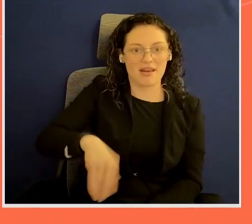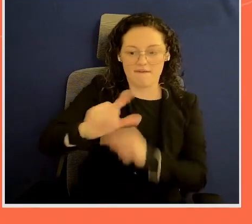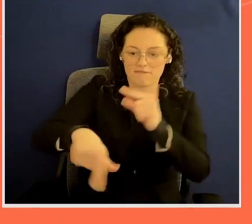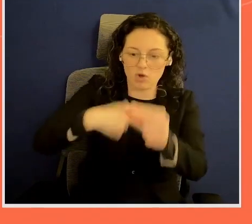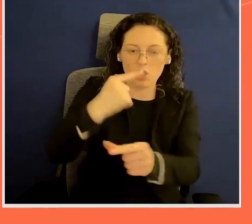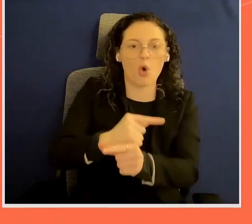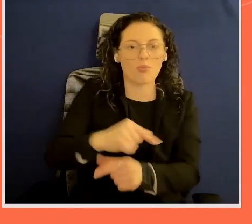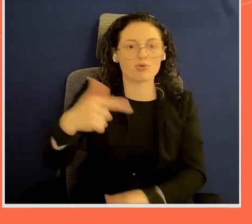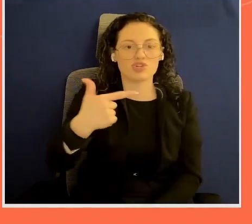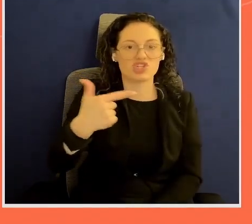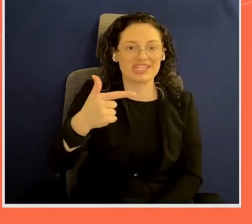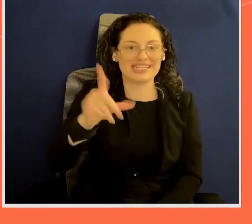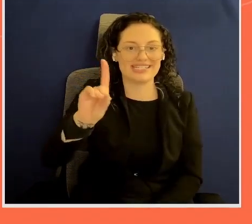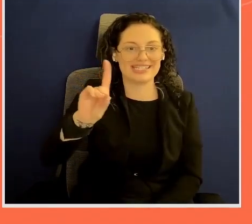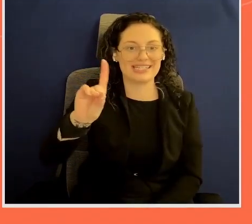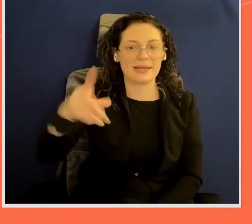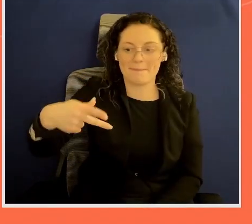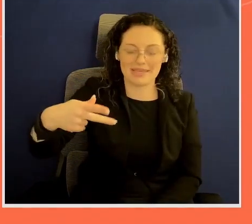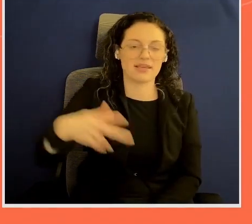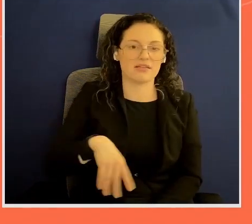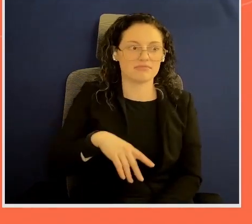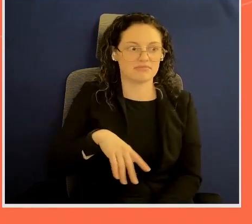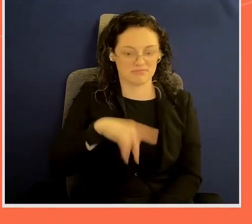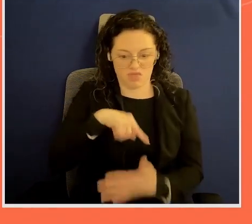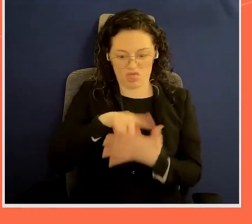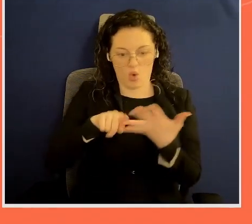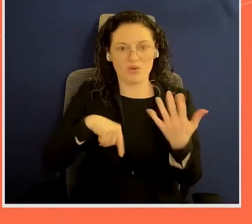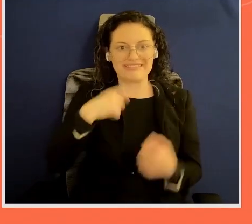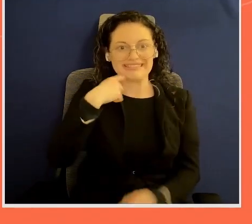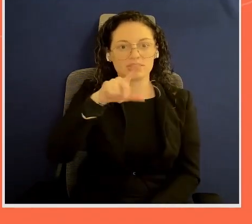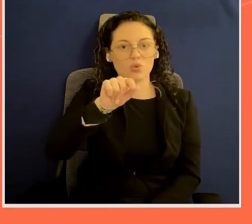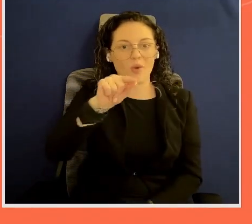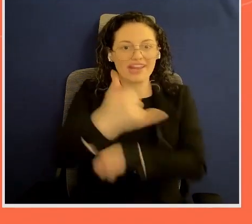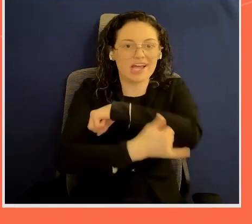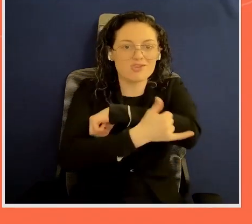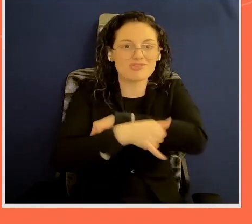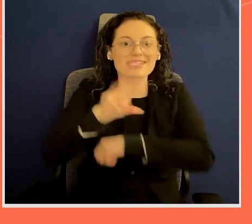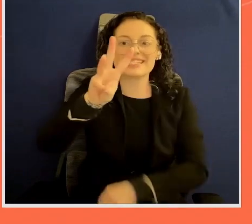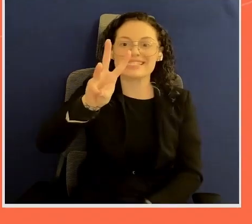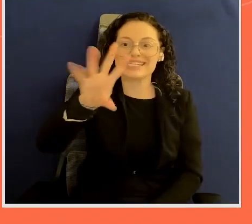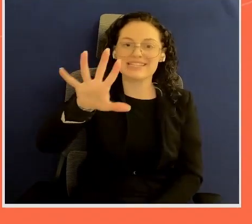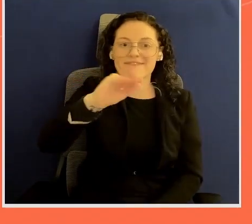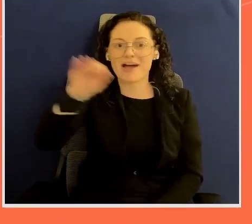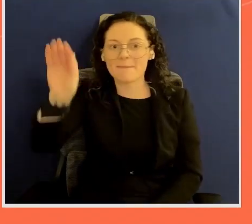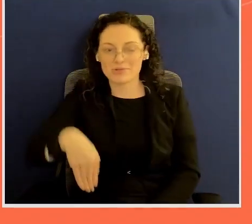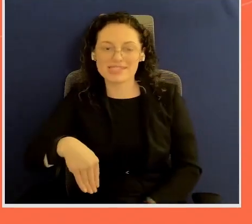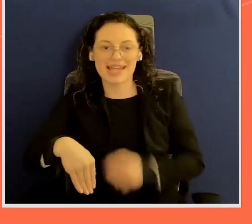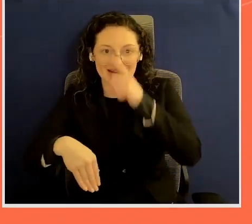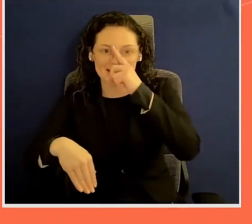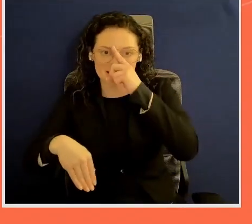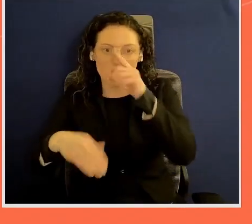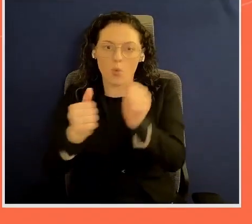then went into the ocean, was shaking violently, and punched a hole through